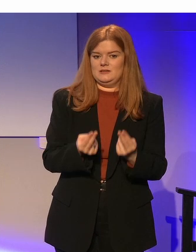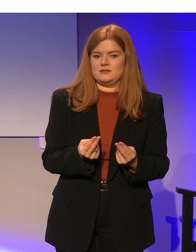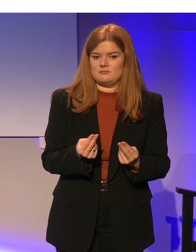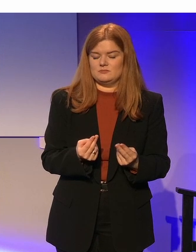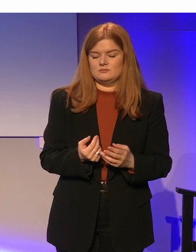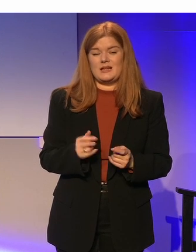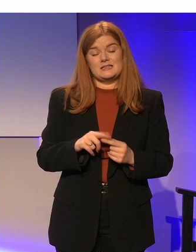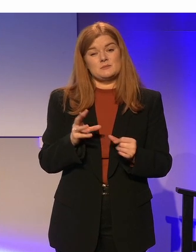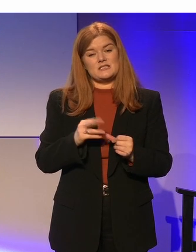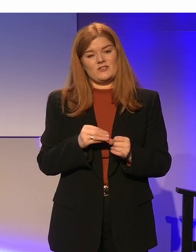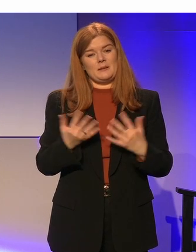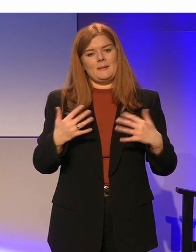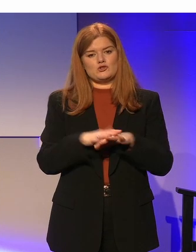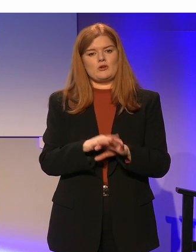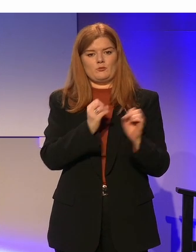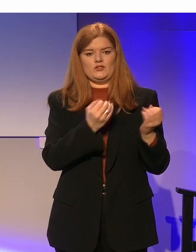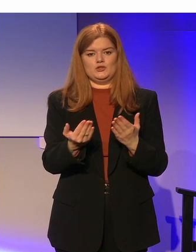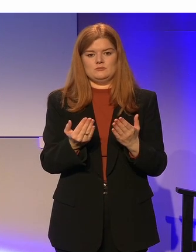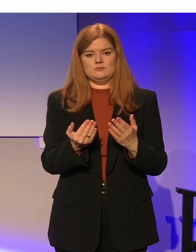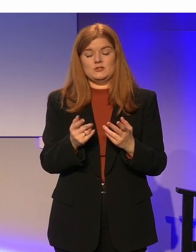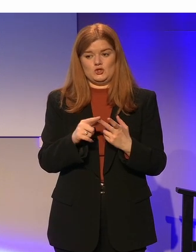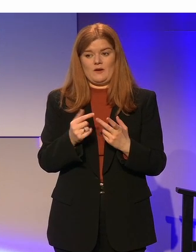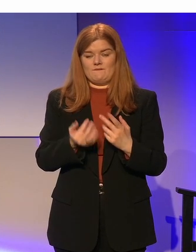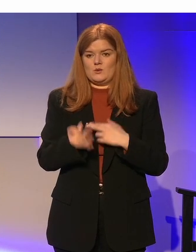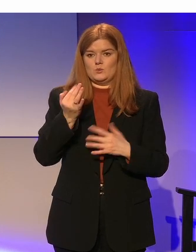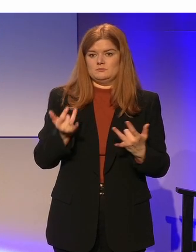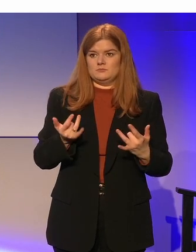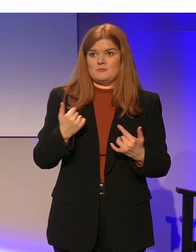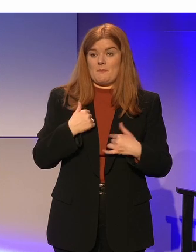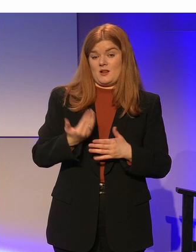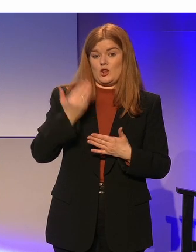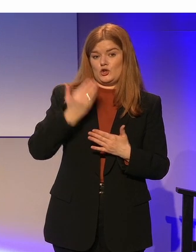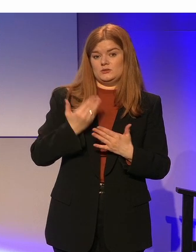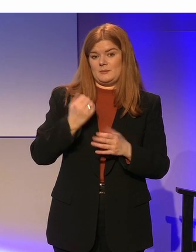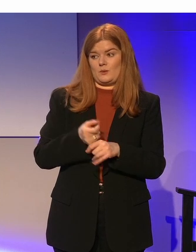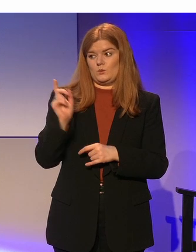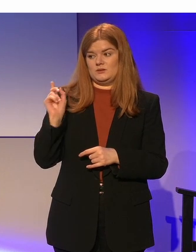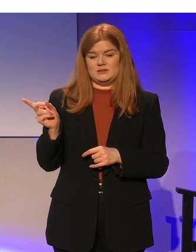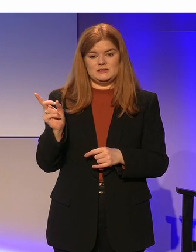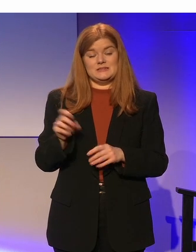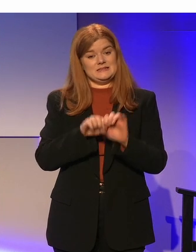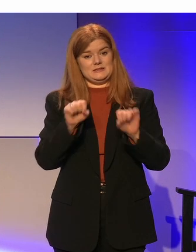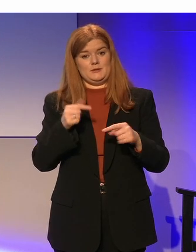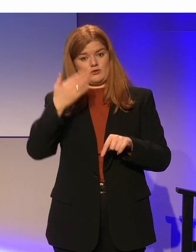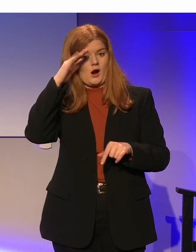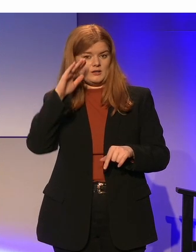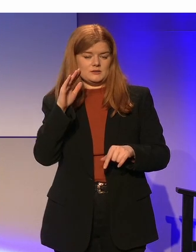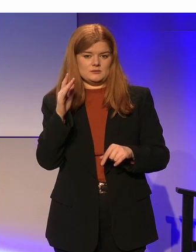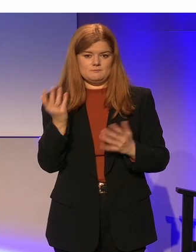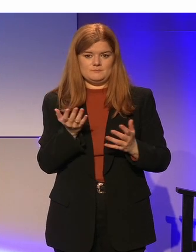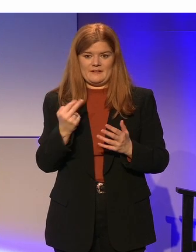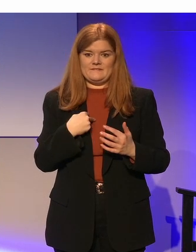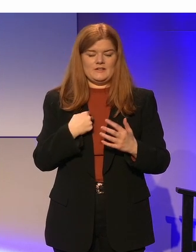and particularly in mainstream provision, and I have found my learning about the system in Ireland to